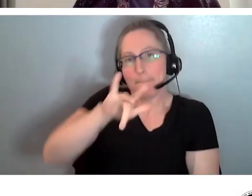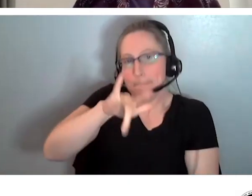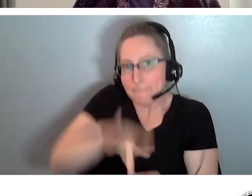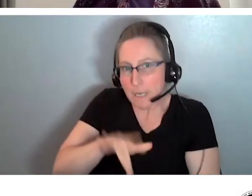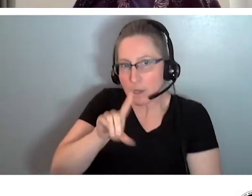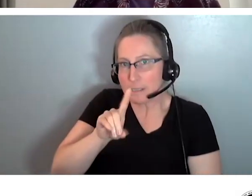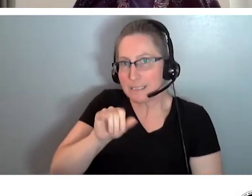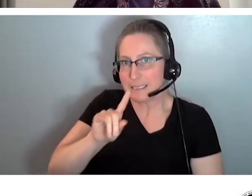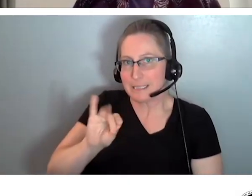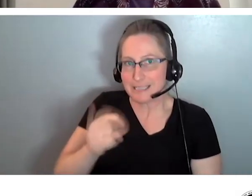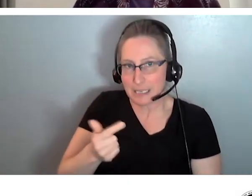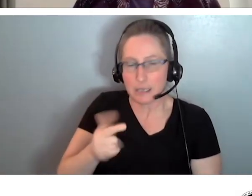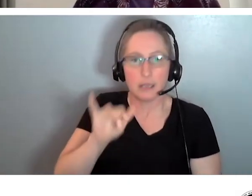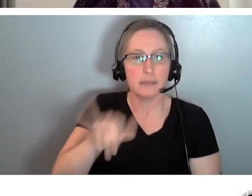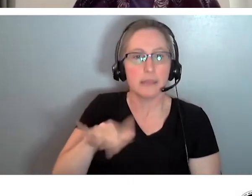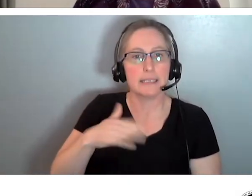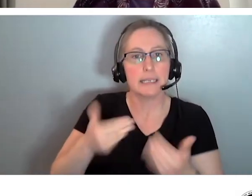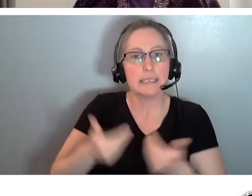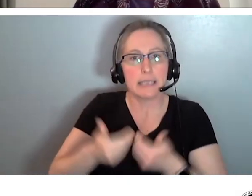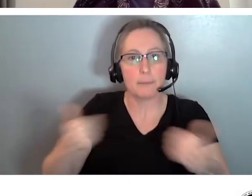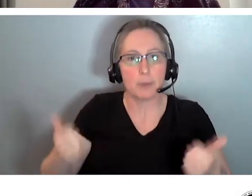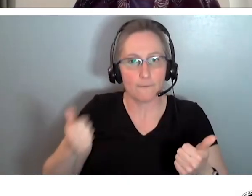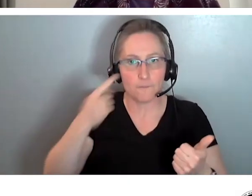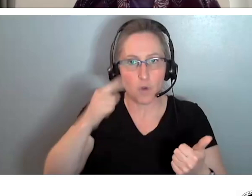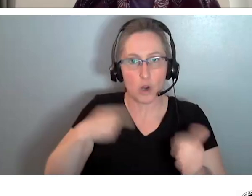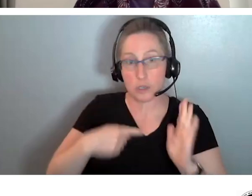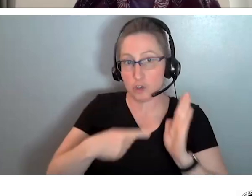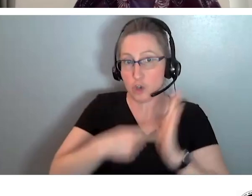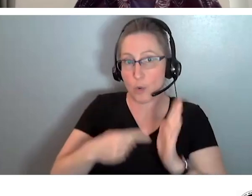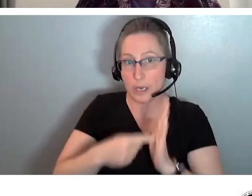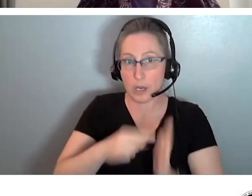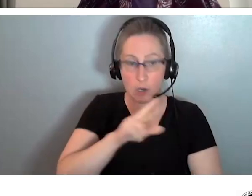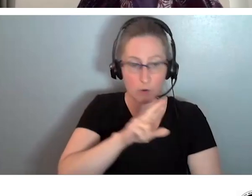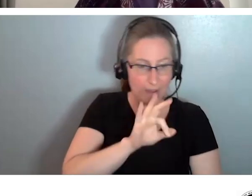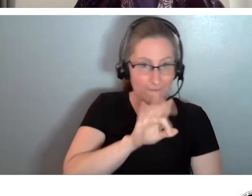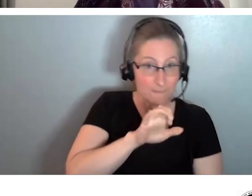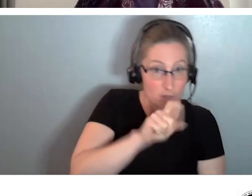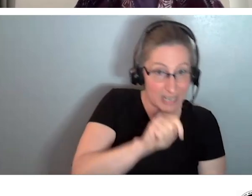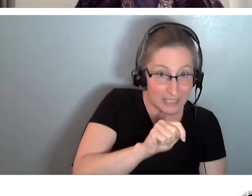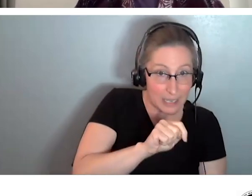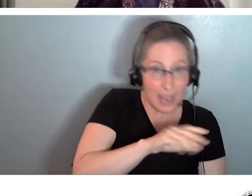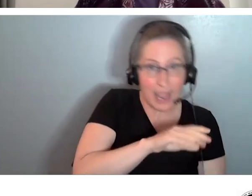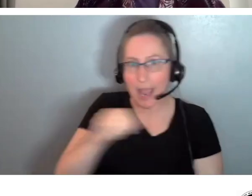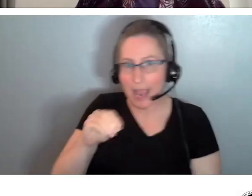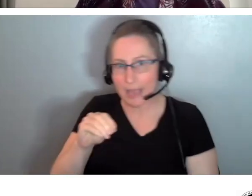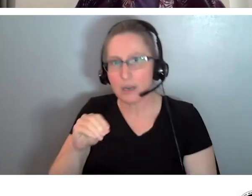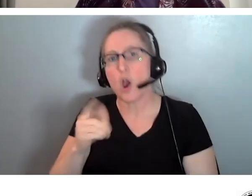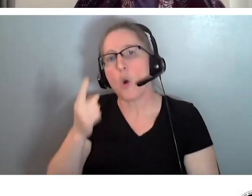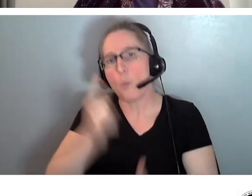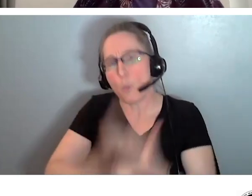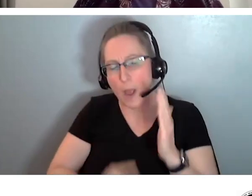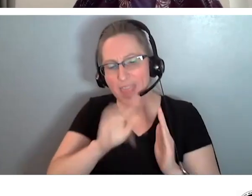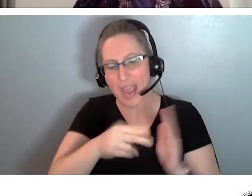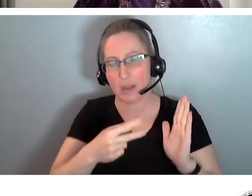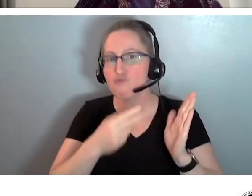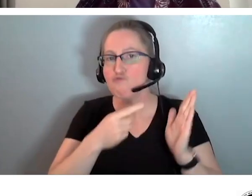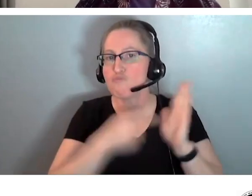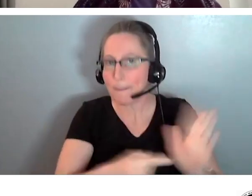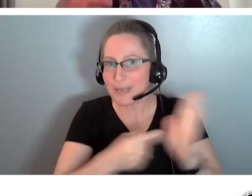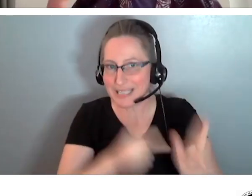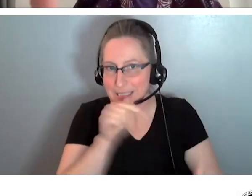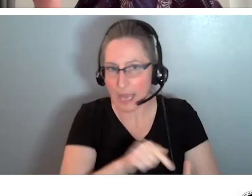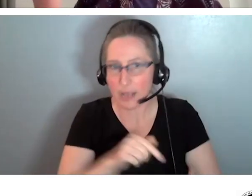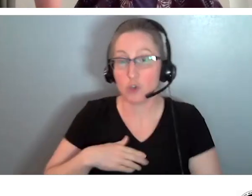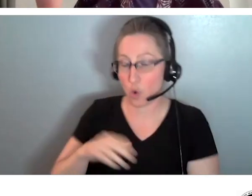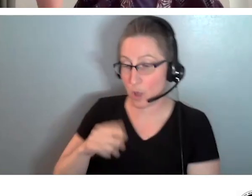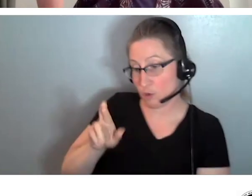a separation in the resemblance between a referent and what represents it. So you